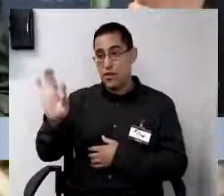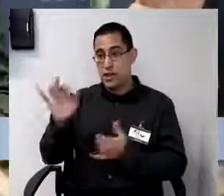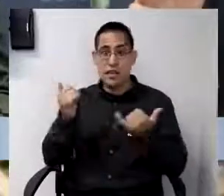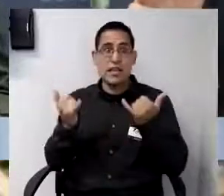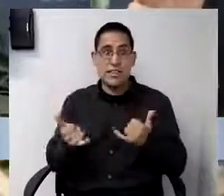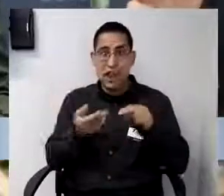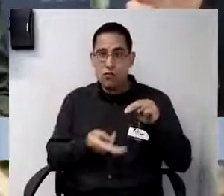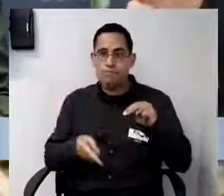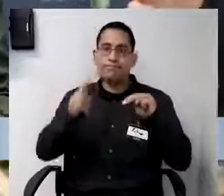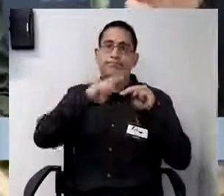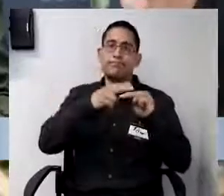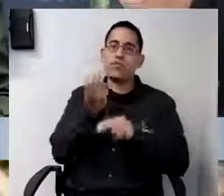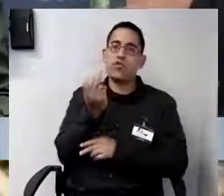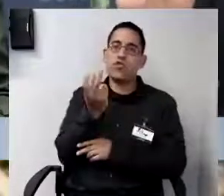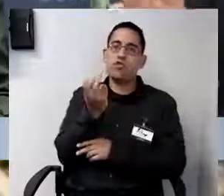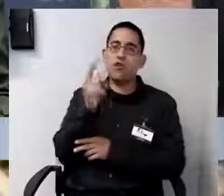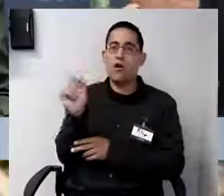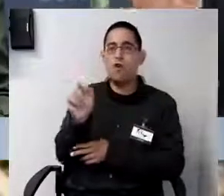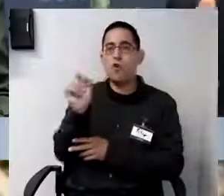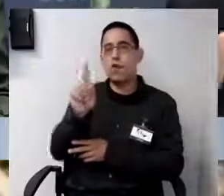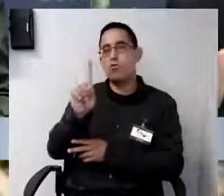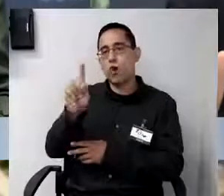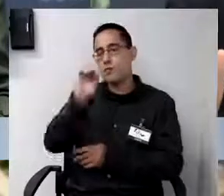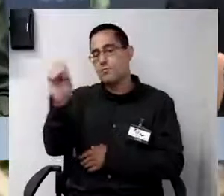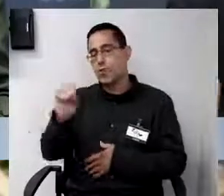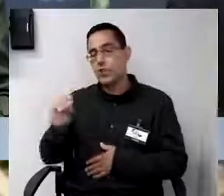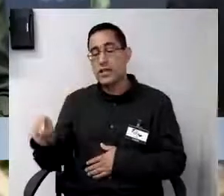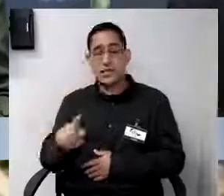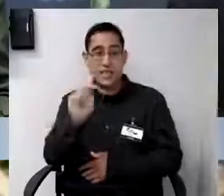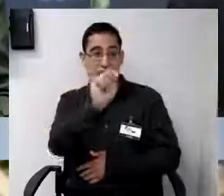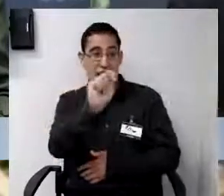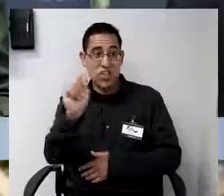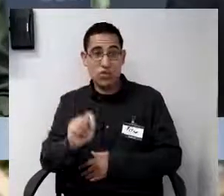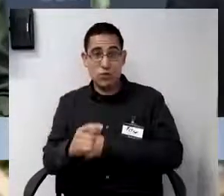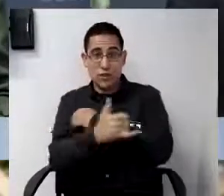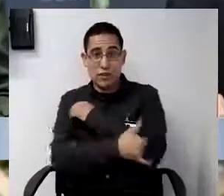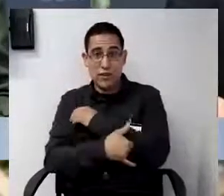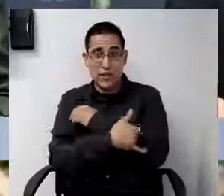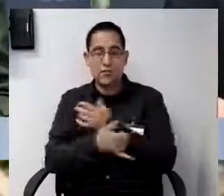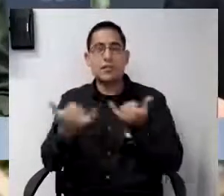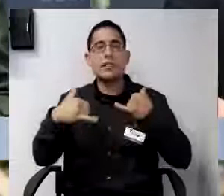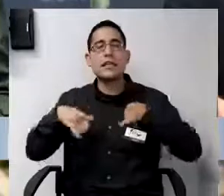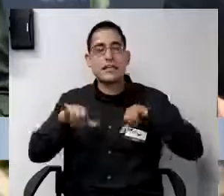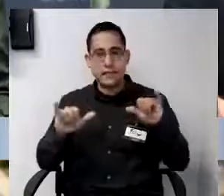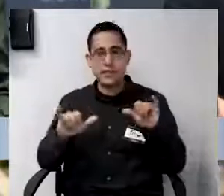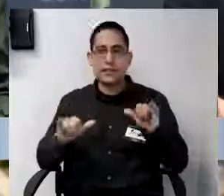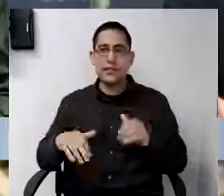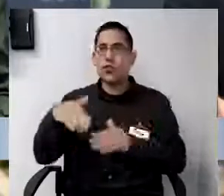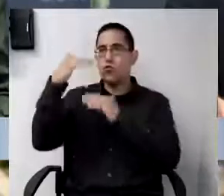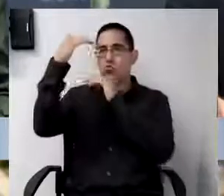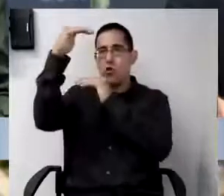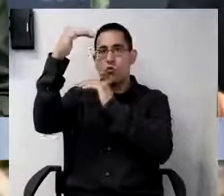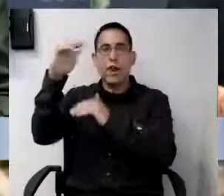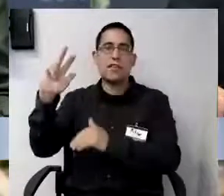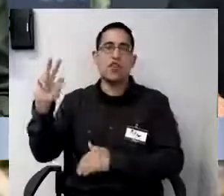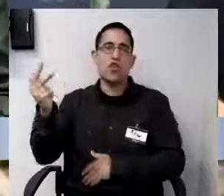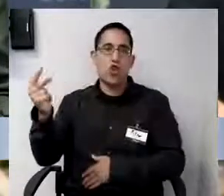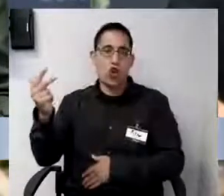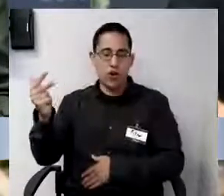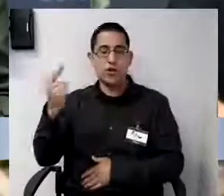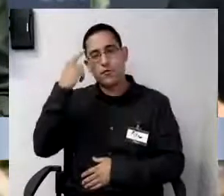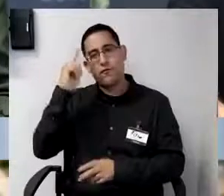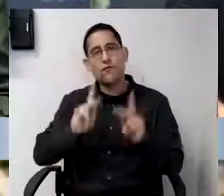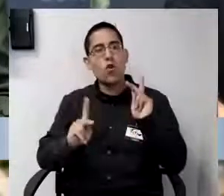to 12.1%. Tulare County still ranks third out of the 58 counties in the state in terms of deaths